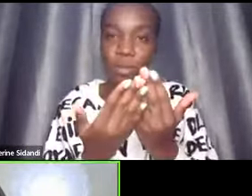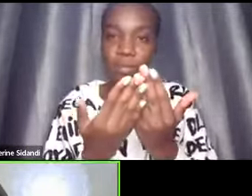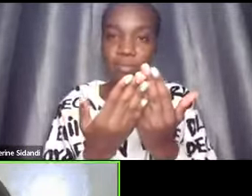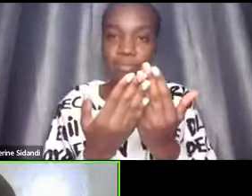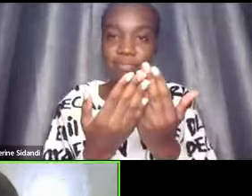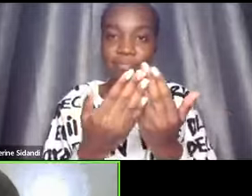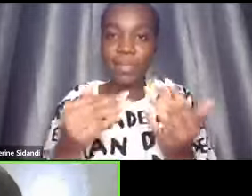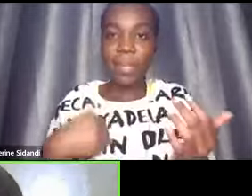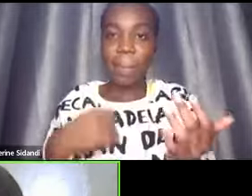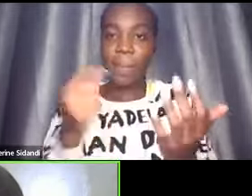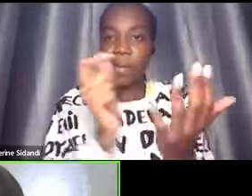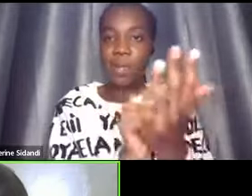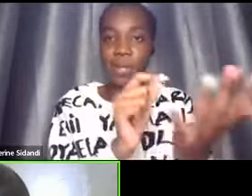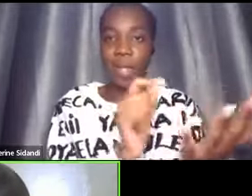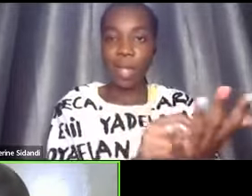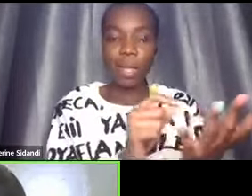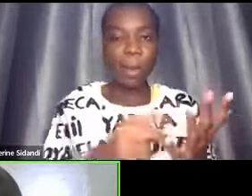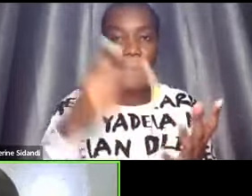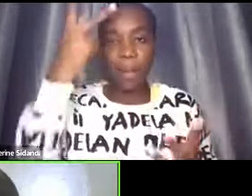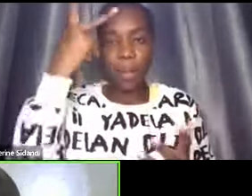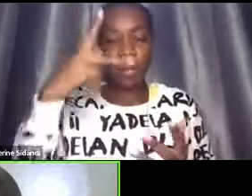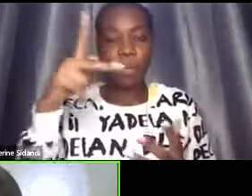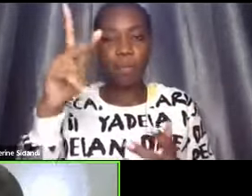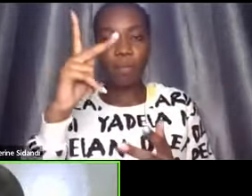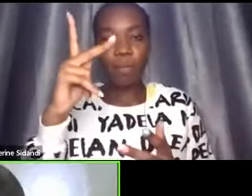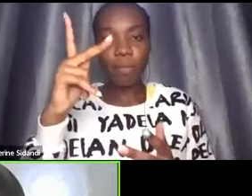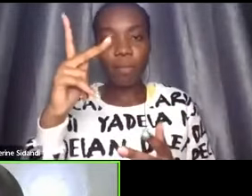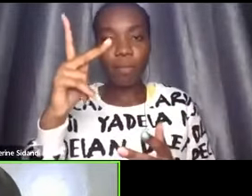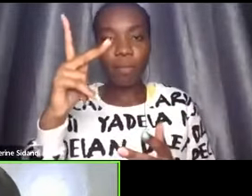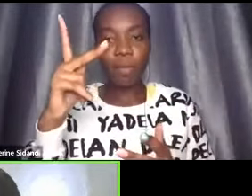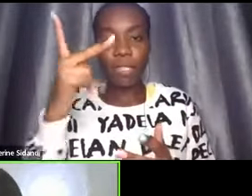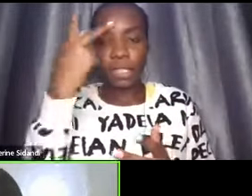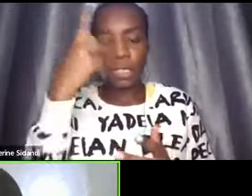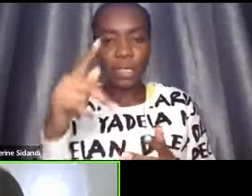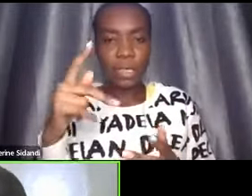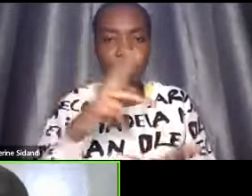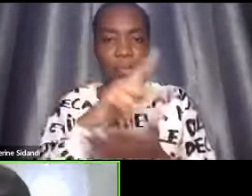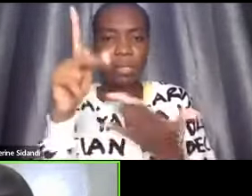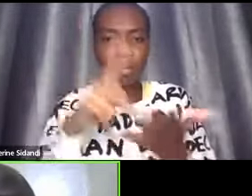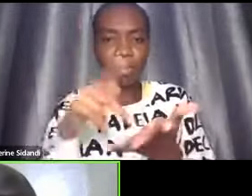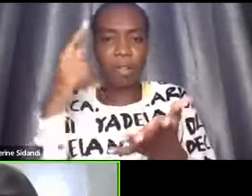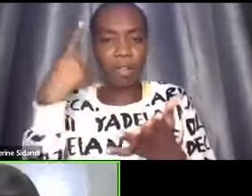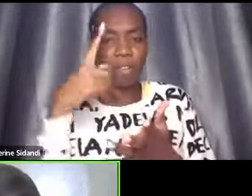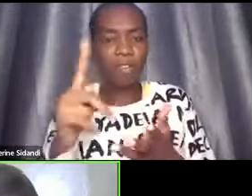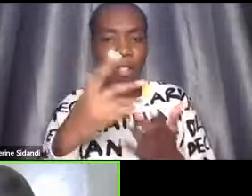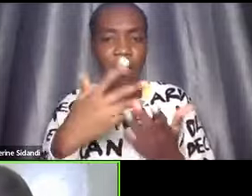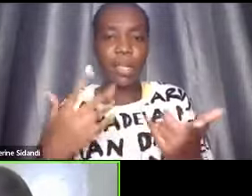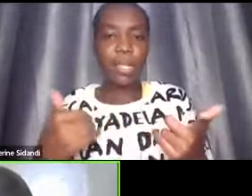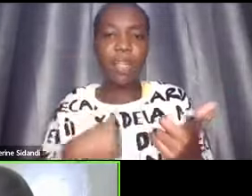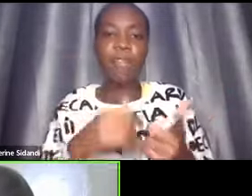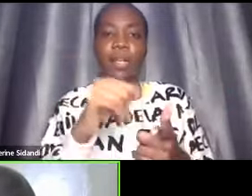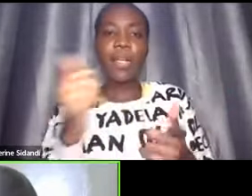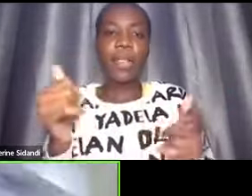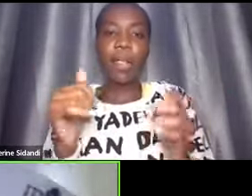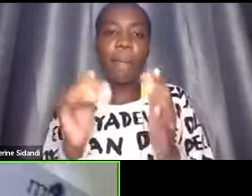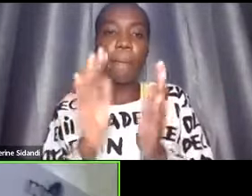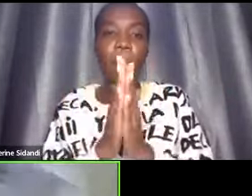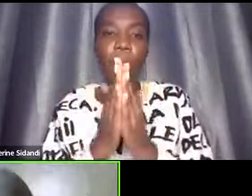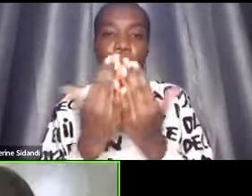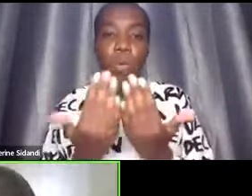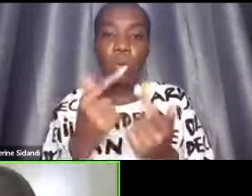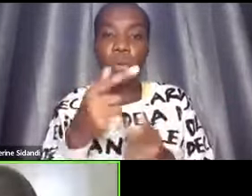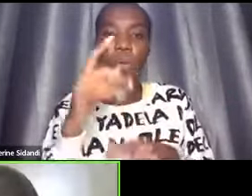the Basic Principles of Mediation. You can find it on the shelves. I've also got another book here we call Comprehensive. You can get it from my